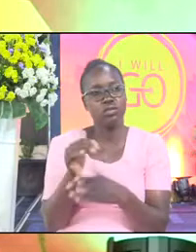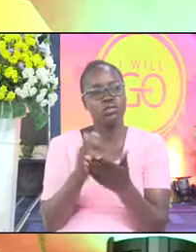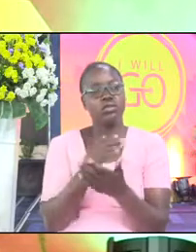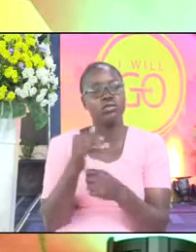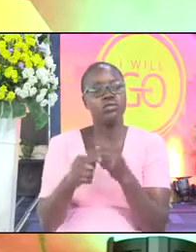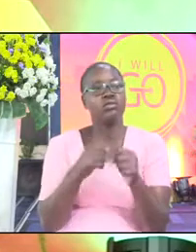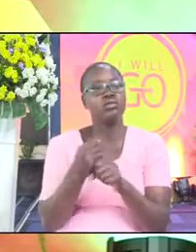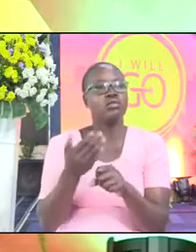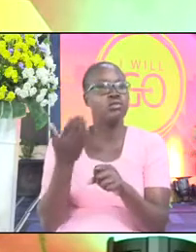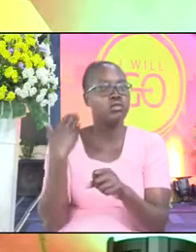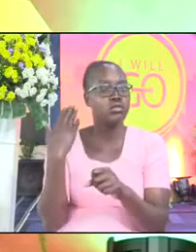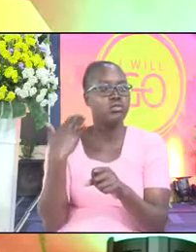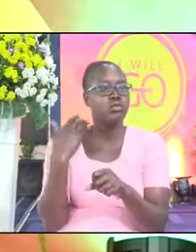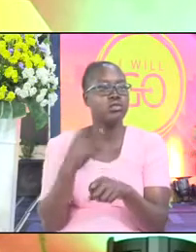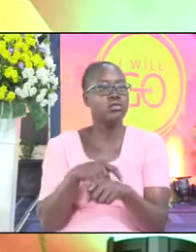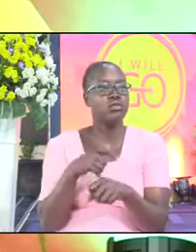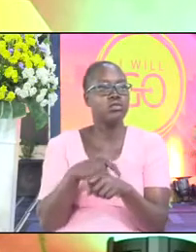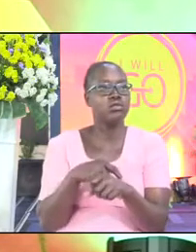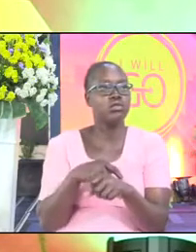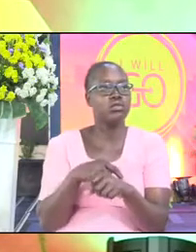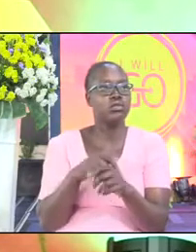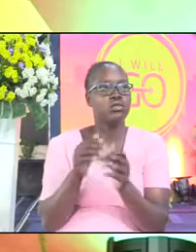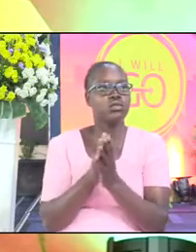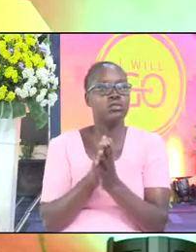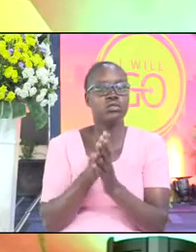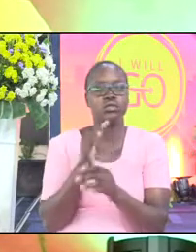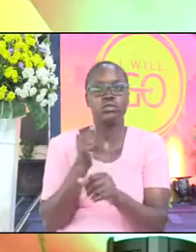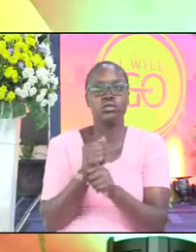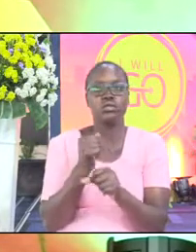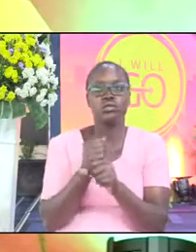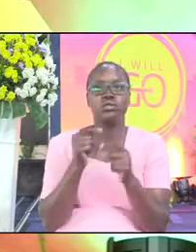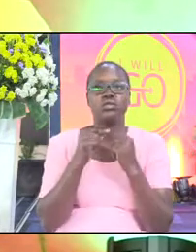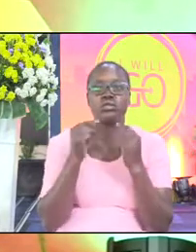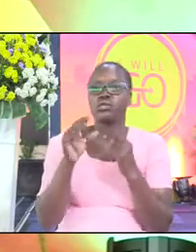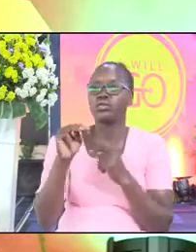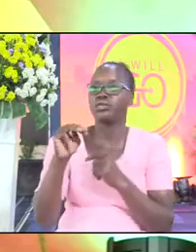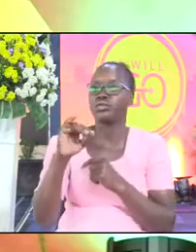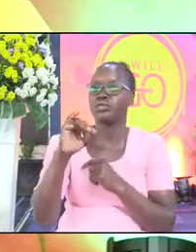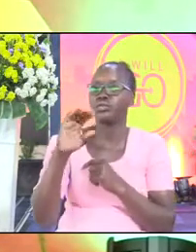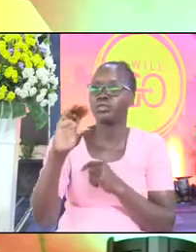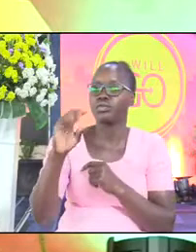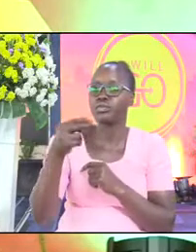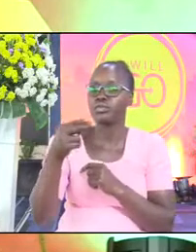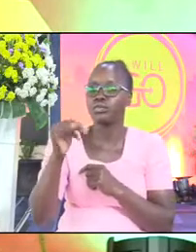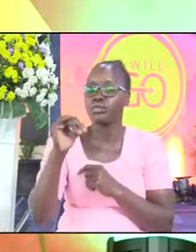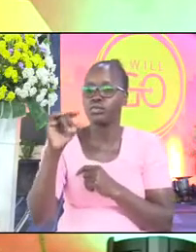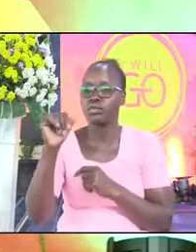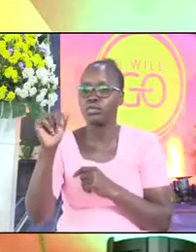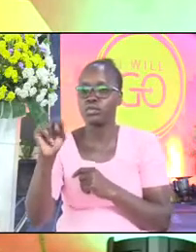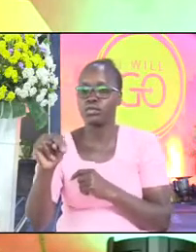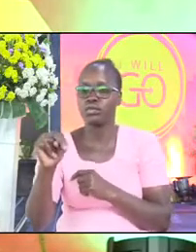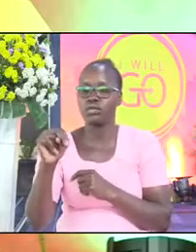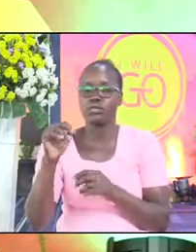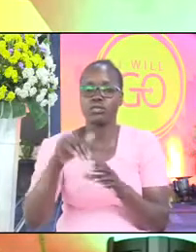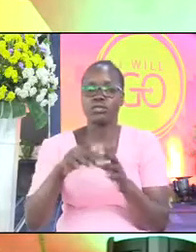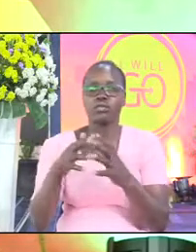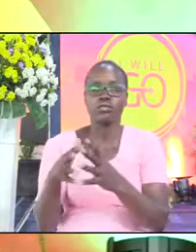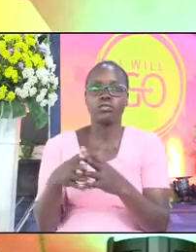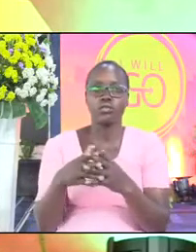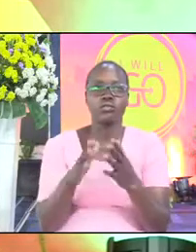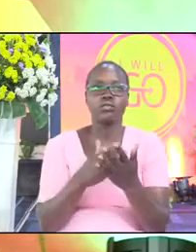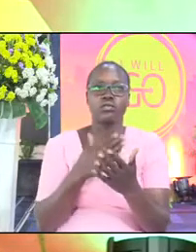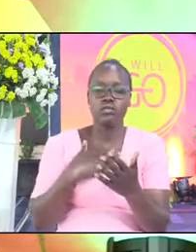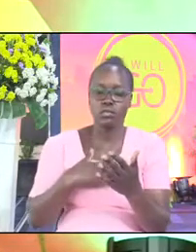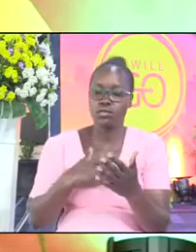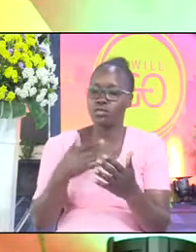some years ago while I was driving, I was pastoring in the state of Michigan in the United States, and on Sunday mornings there's a gospel